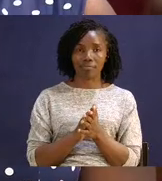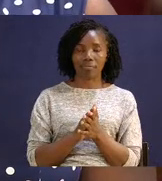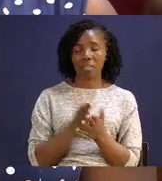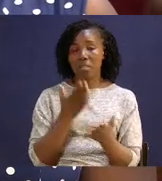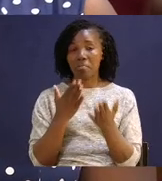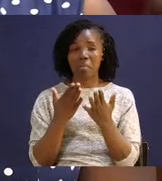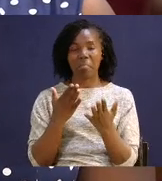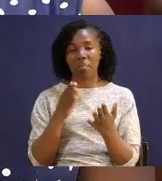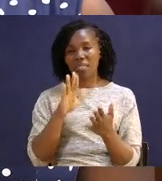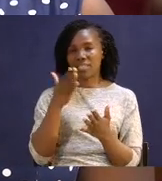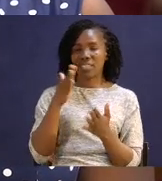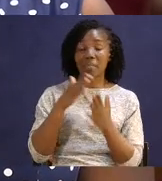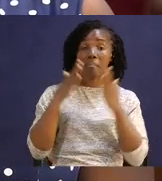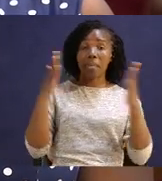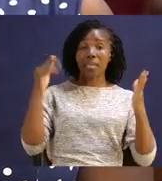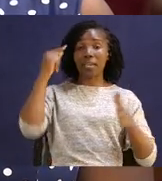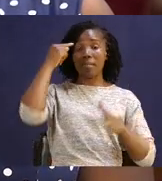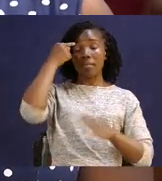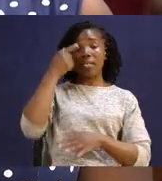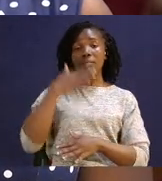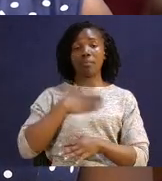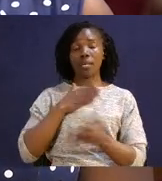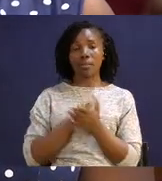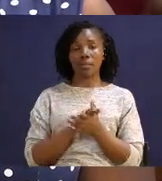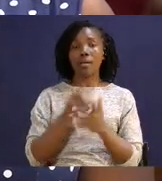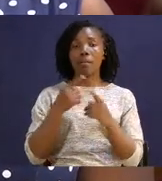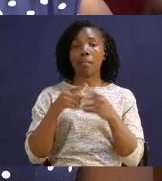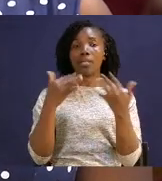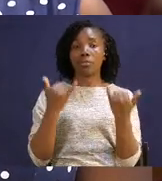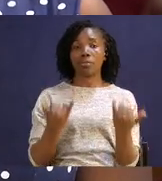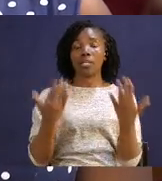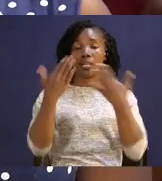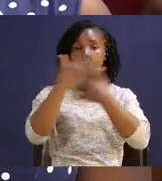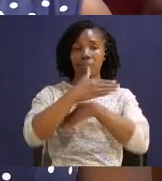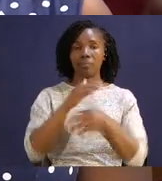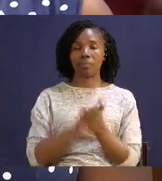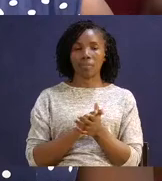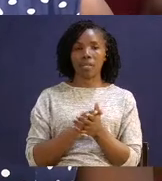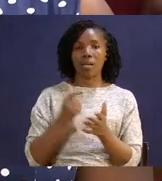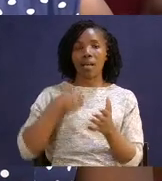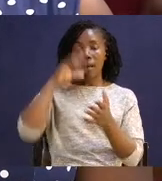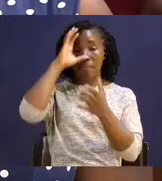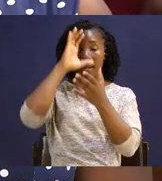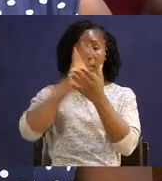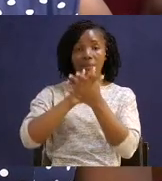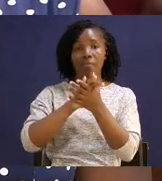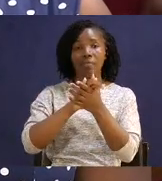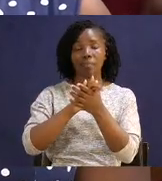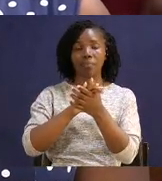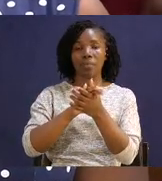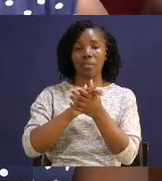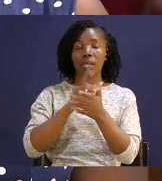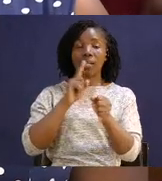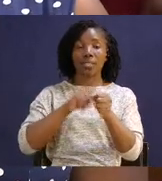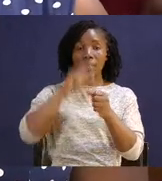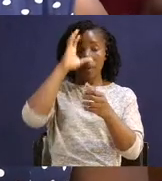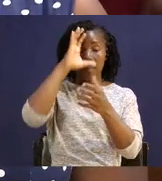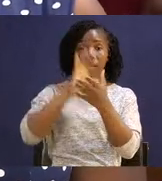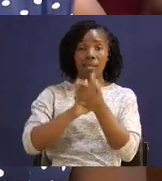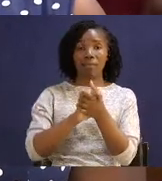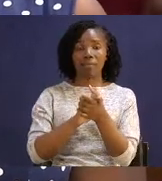look big in my mind, but tonight I believe for it. And as I believe for